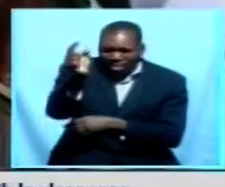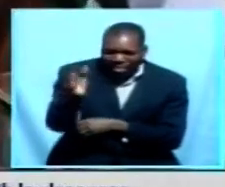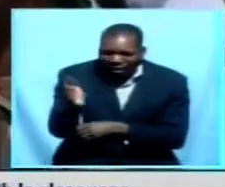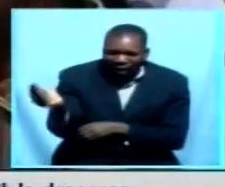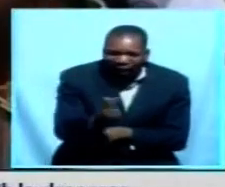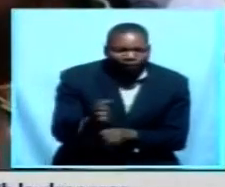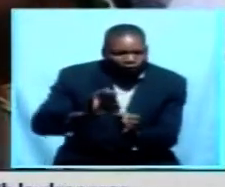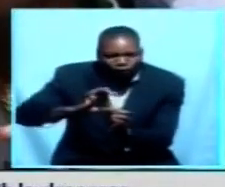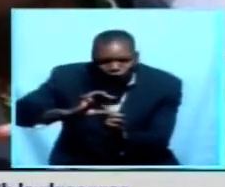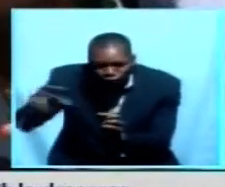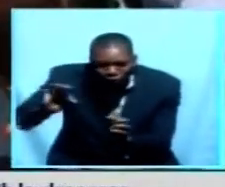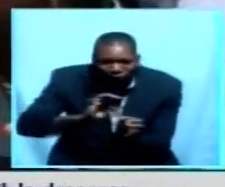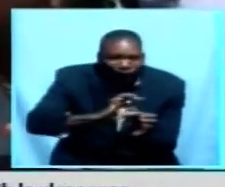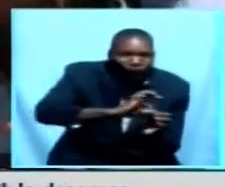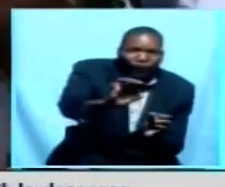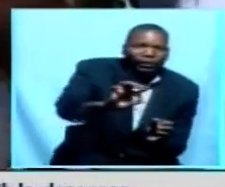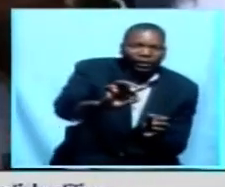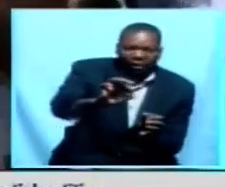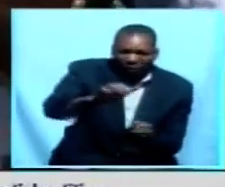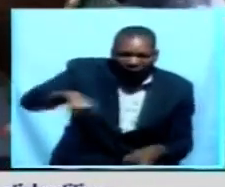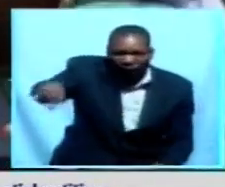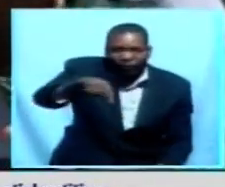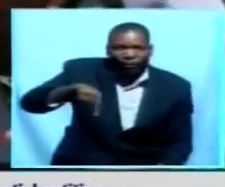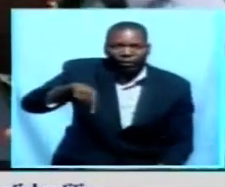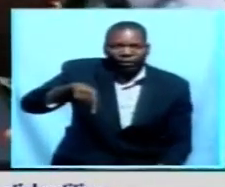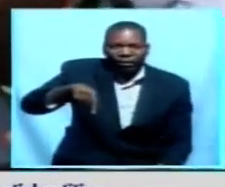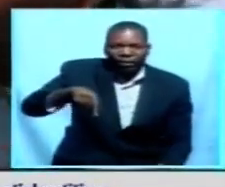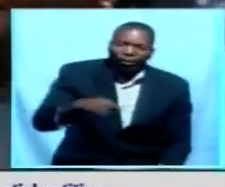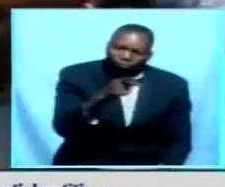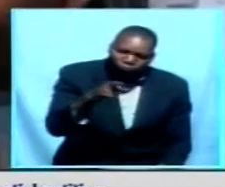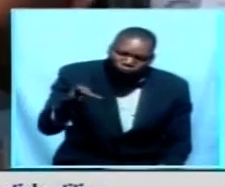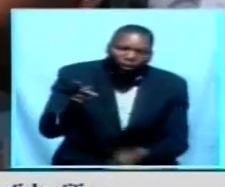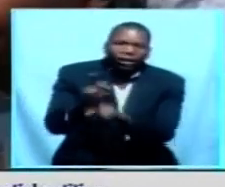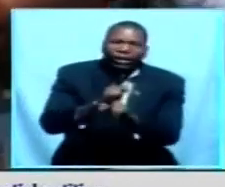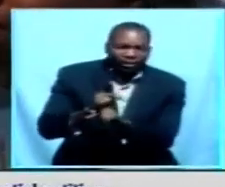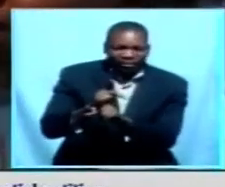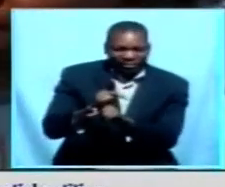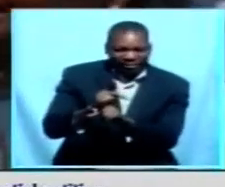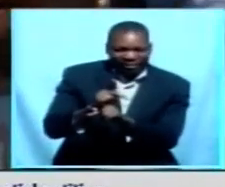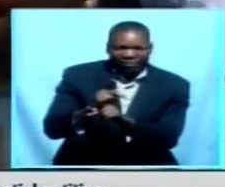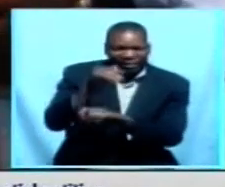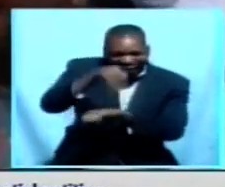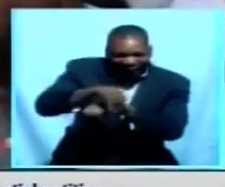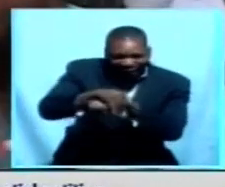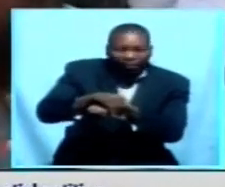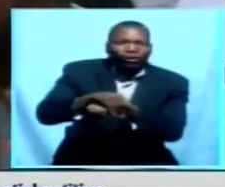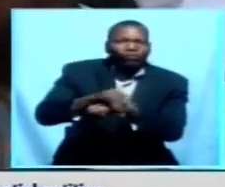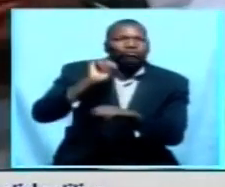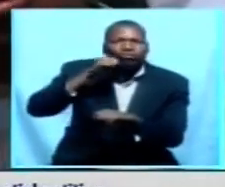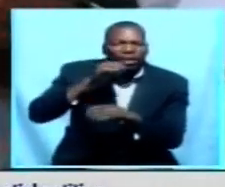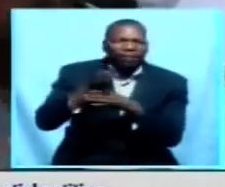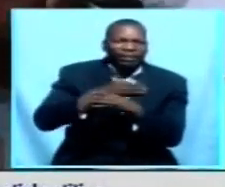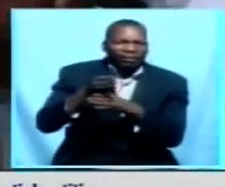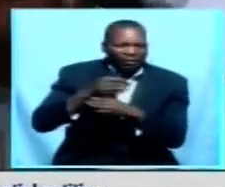and burns an area where goods are stocked for the night, for the following day's trade.